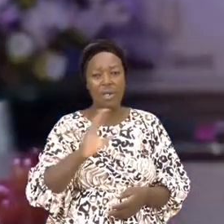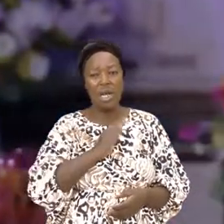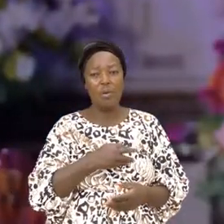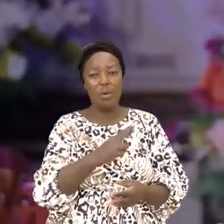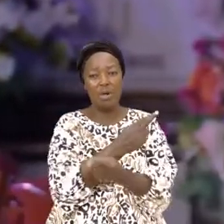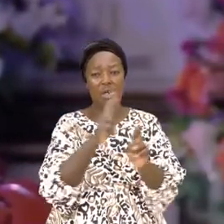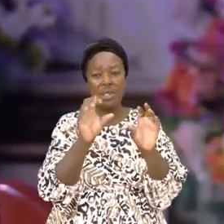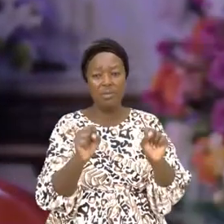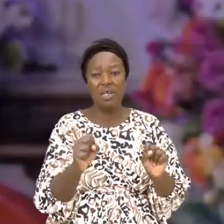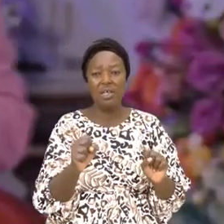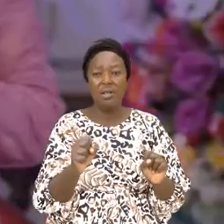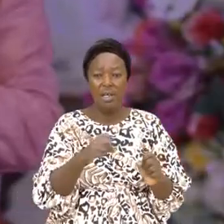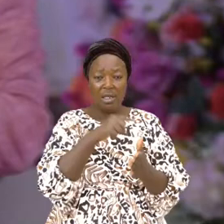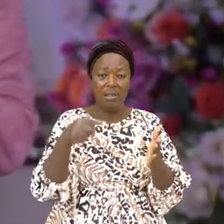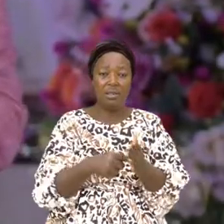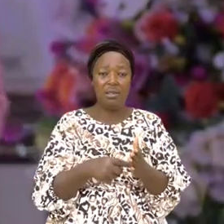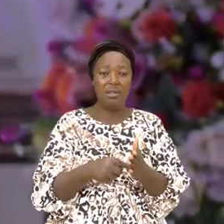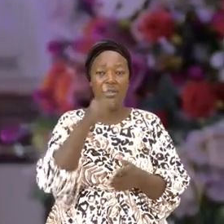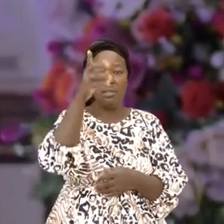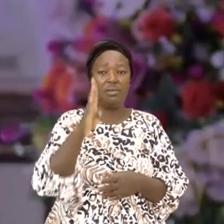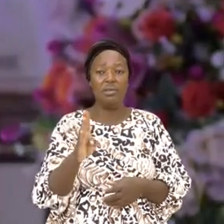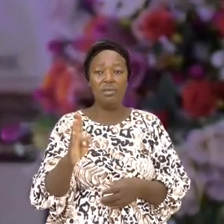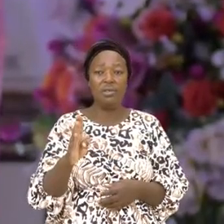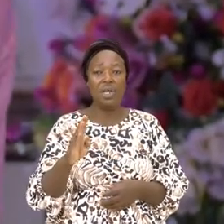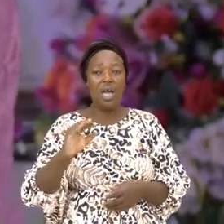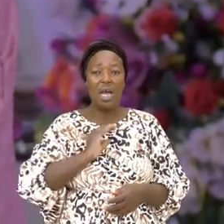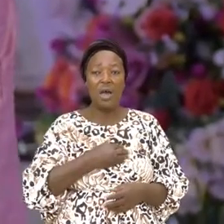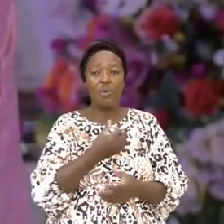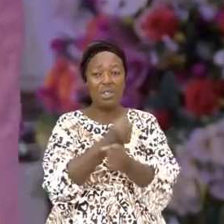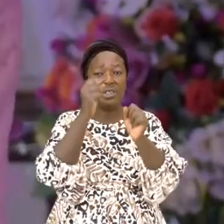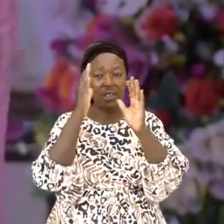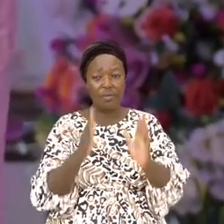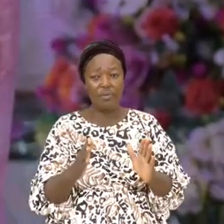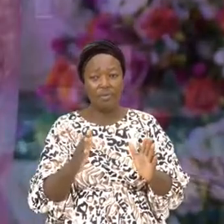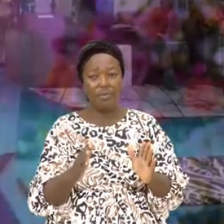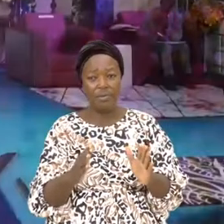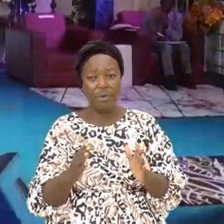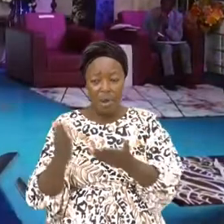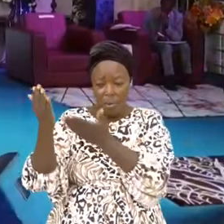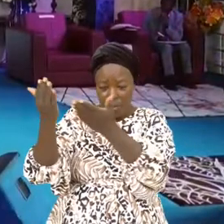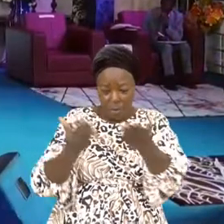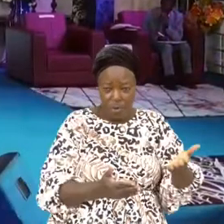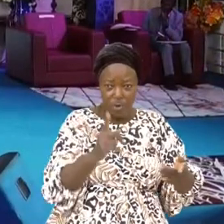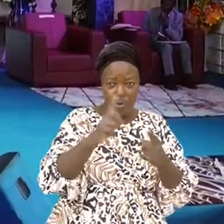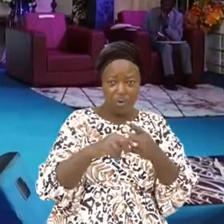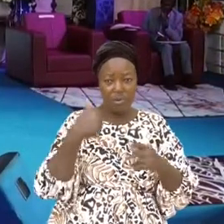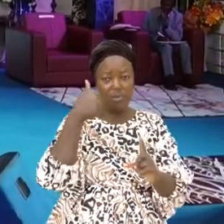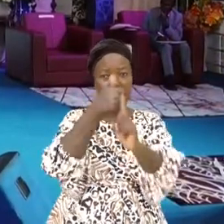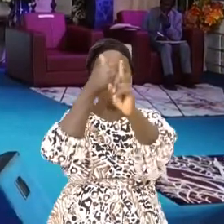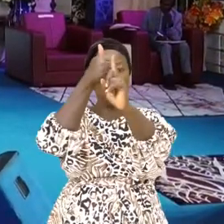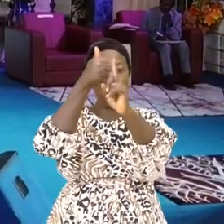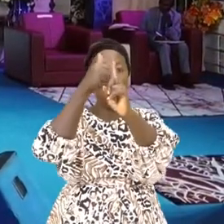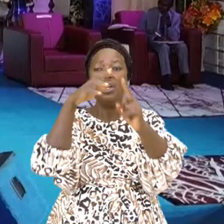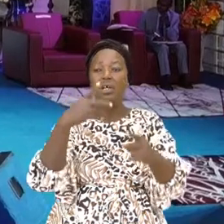Redeemer, this God, our Savior, brought you to Himself, be